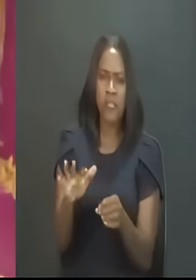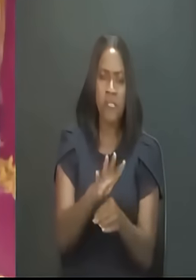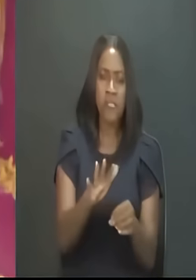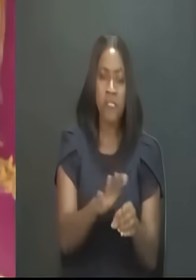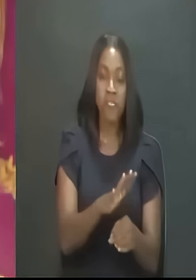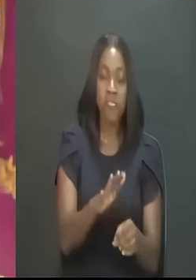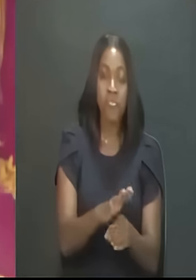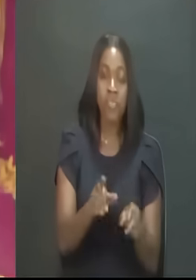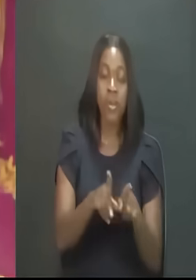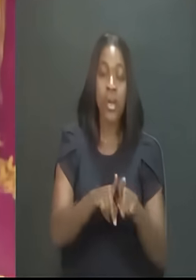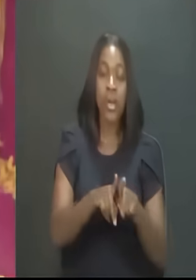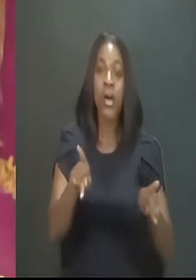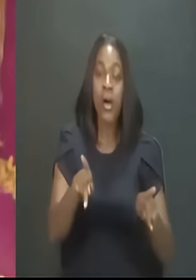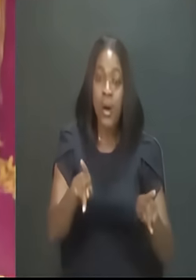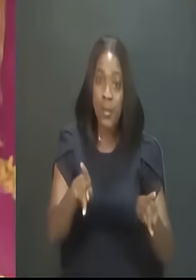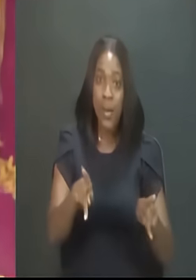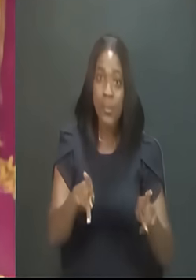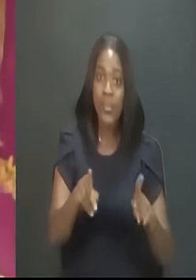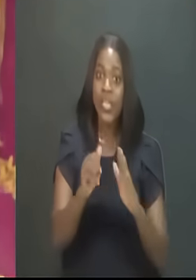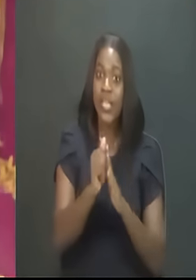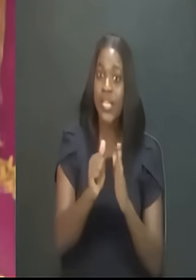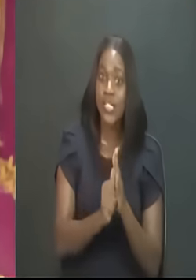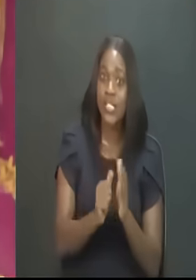faithfuls. How did you do that?